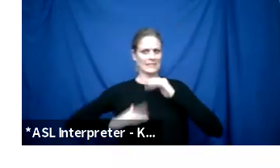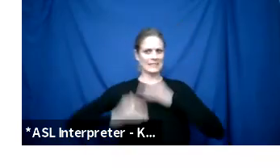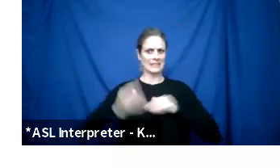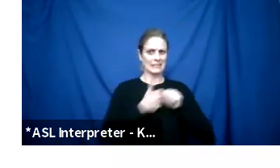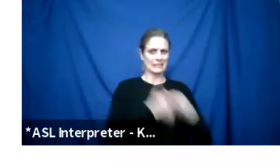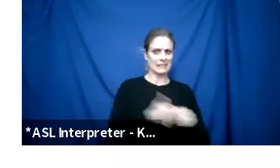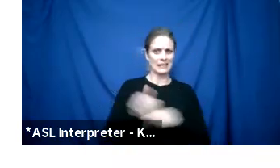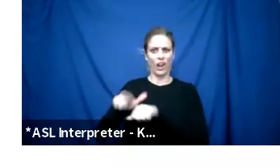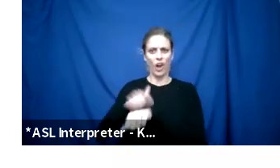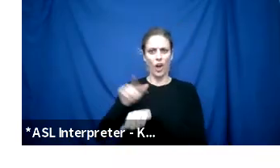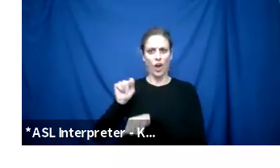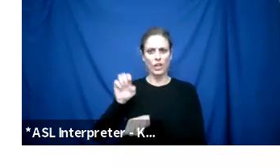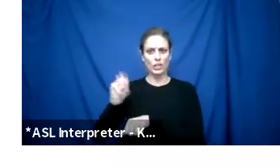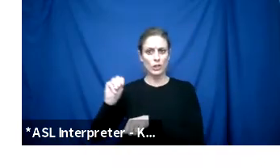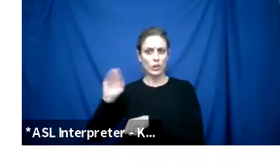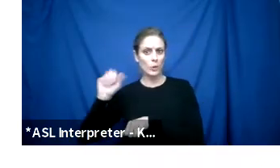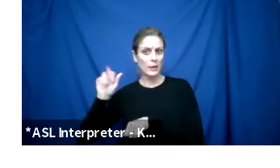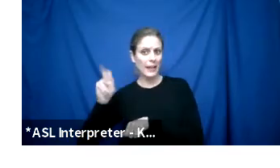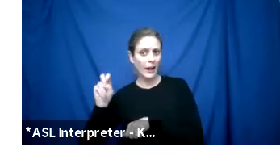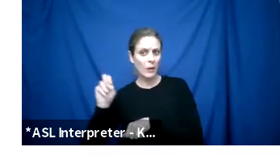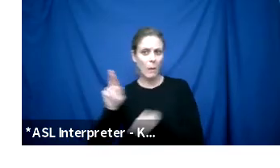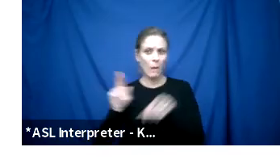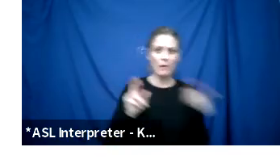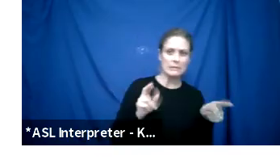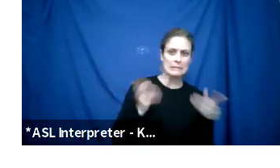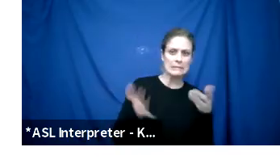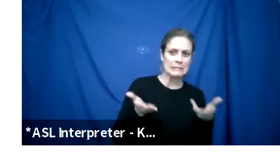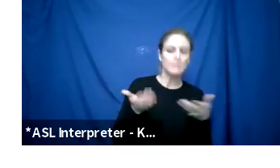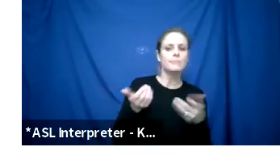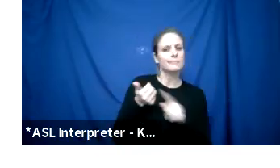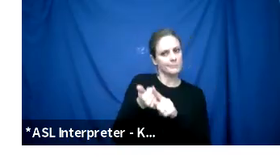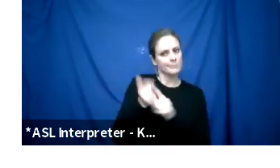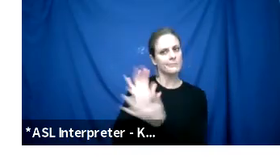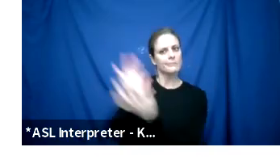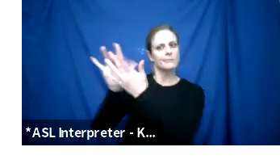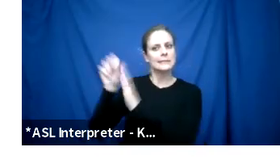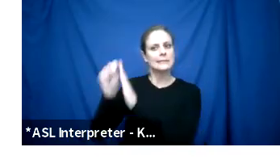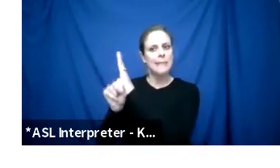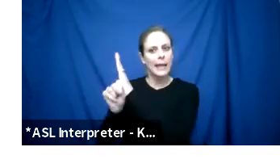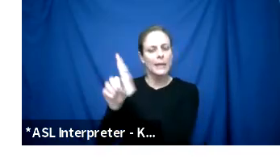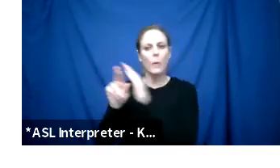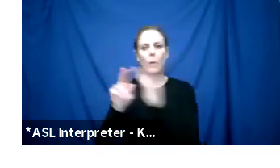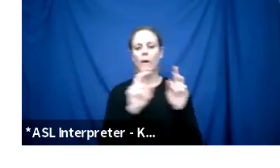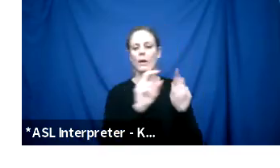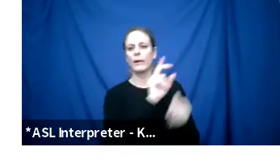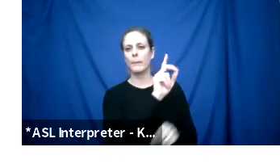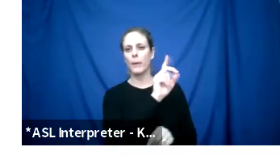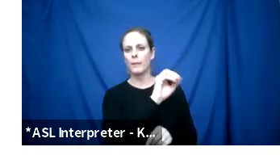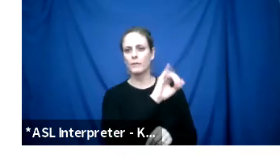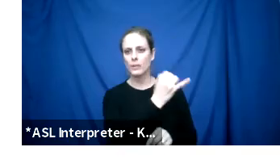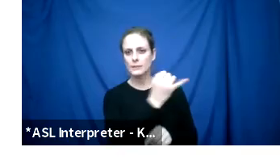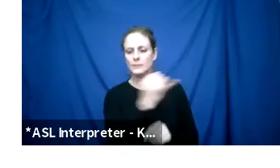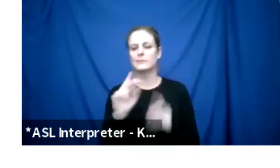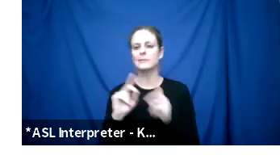long-term care category, you can contact your state board, or you can contact the Department of Justice for that to make sure to see if